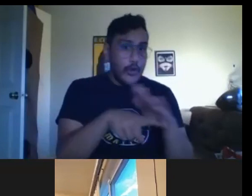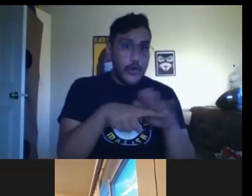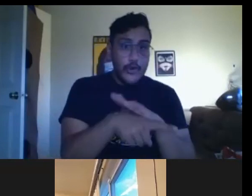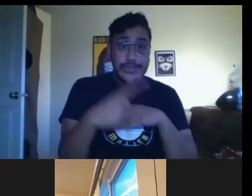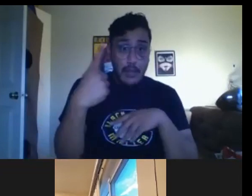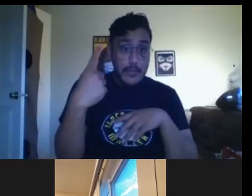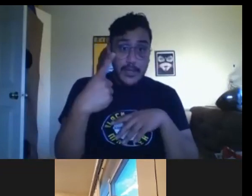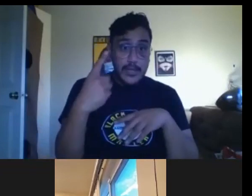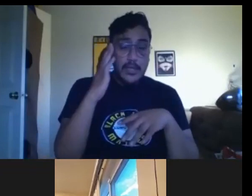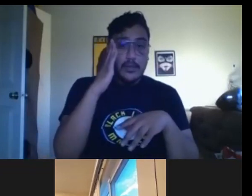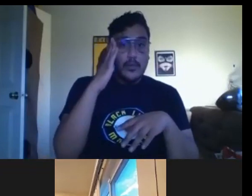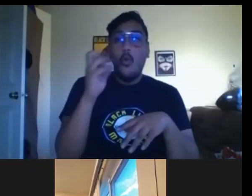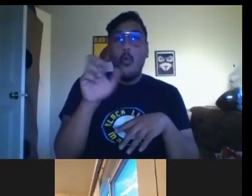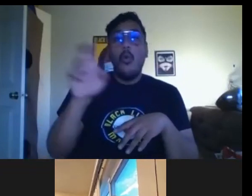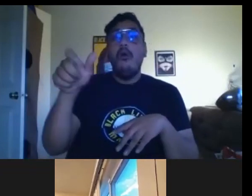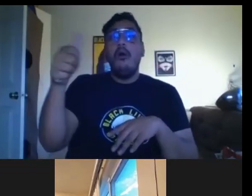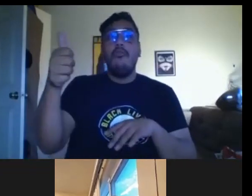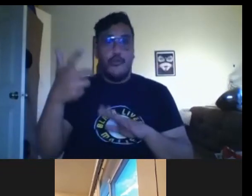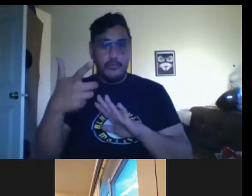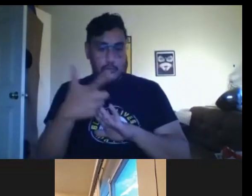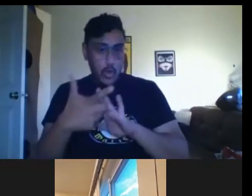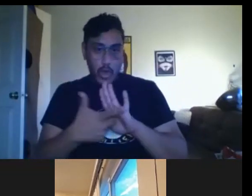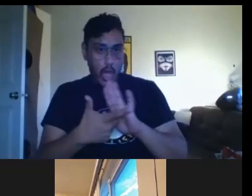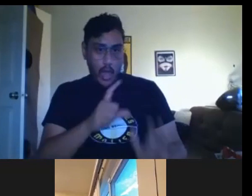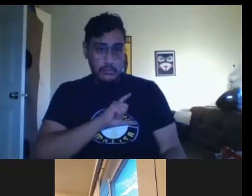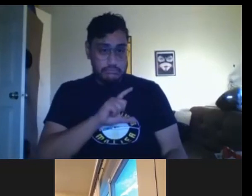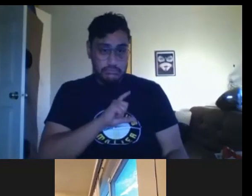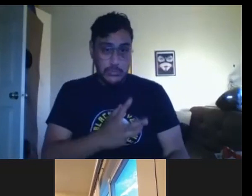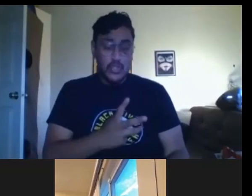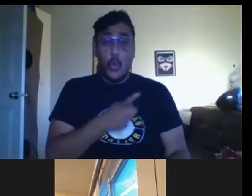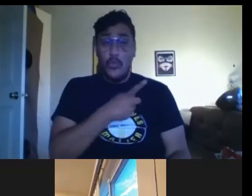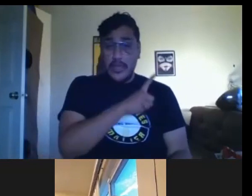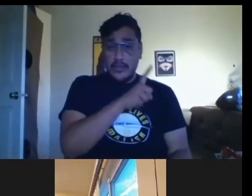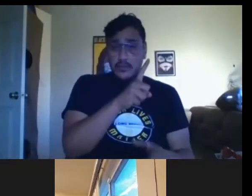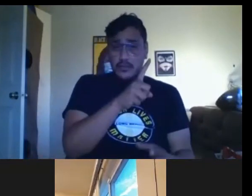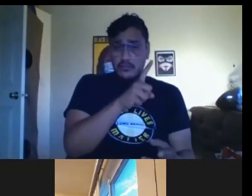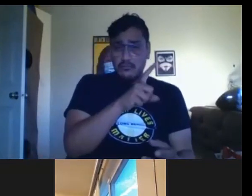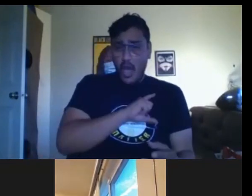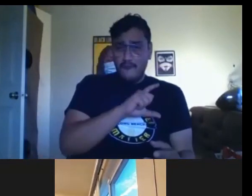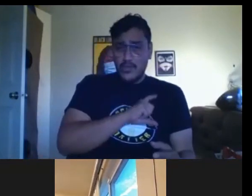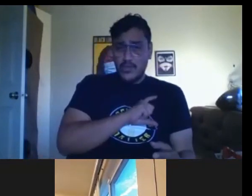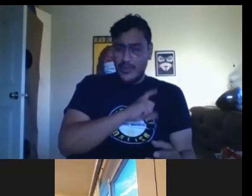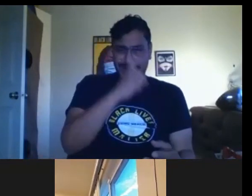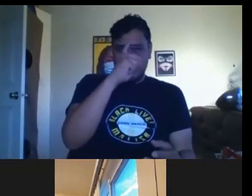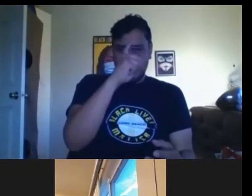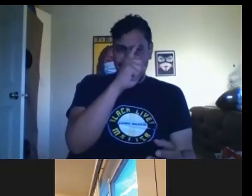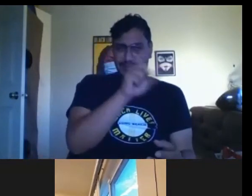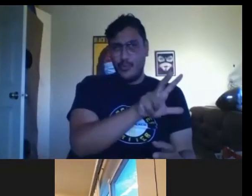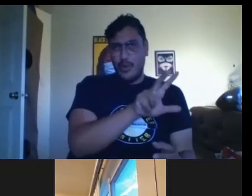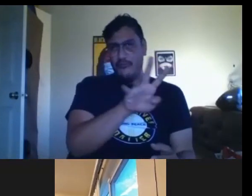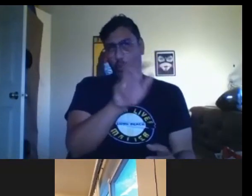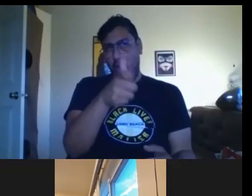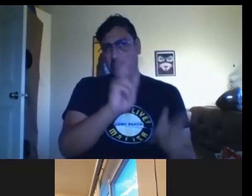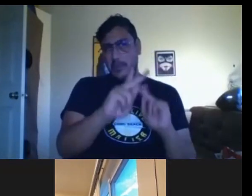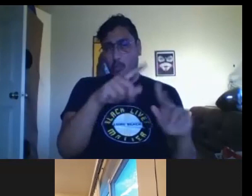work for any other law enforcement. So this particular officer, I believe, killed 3 or 4 other people, and he still was